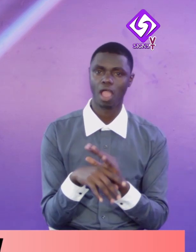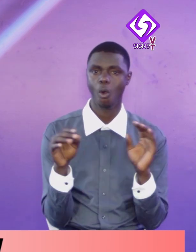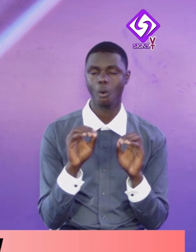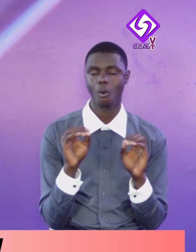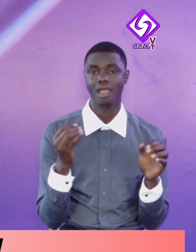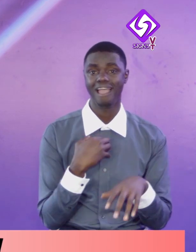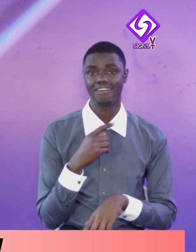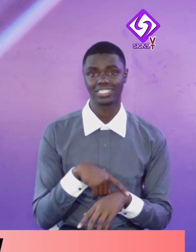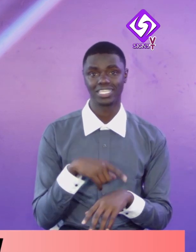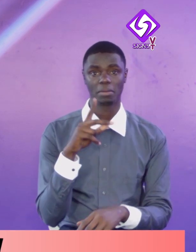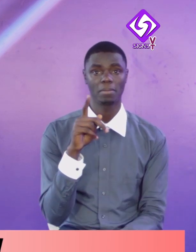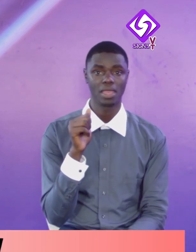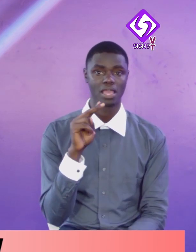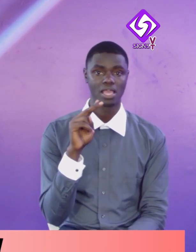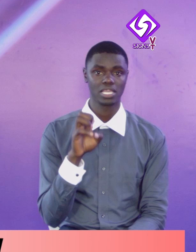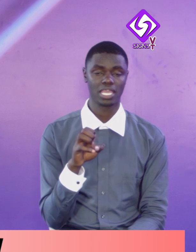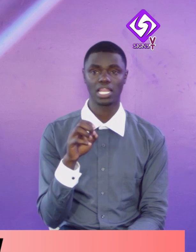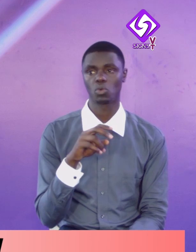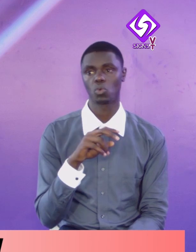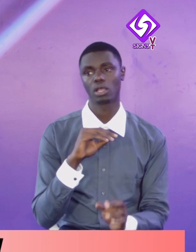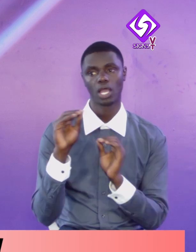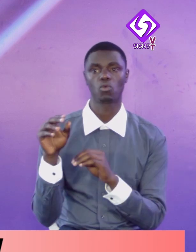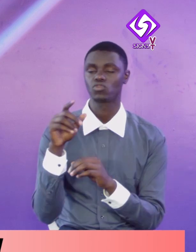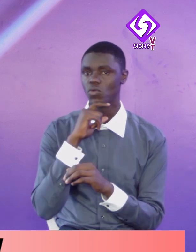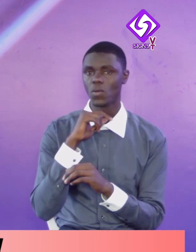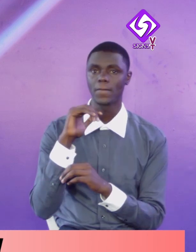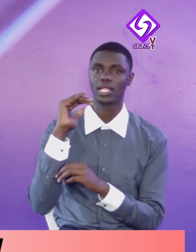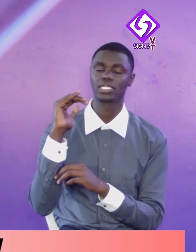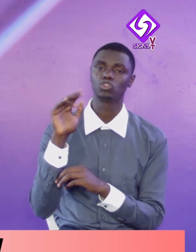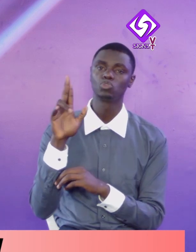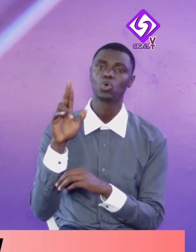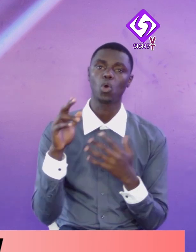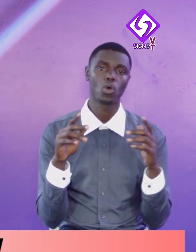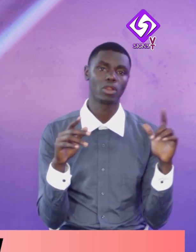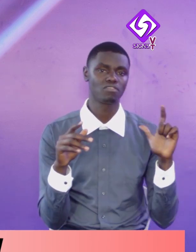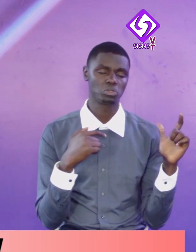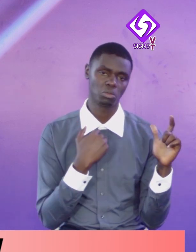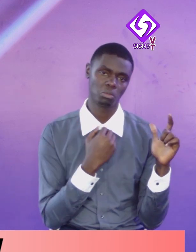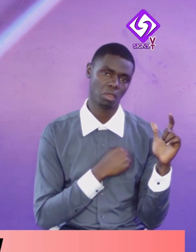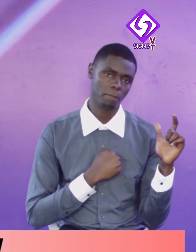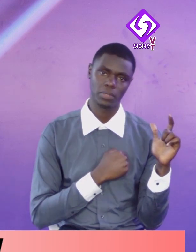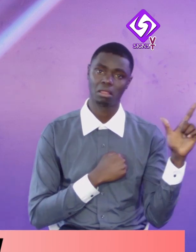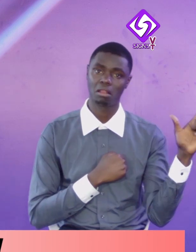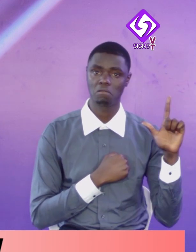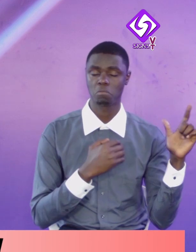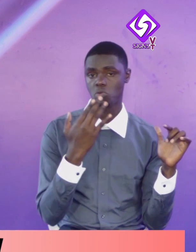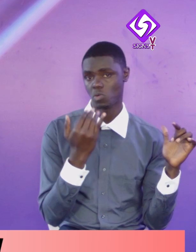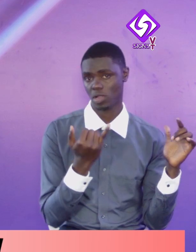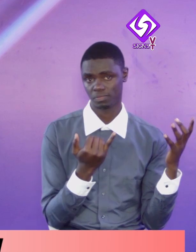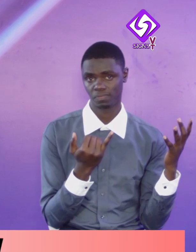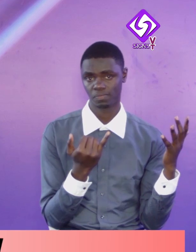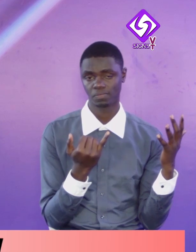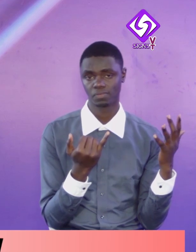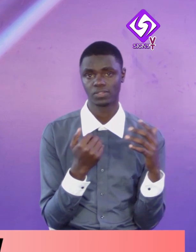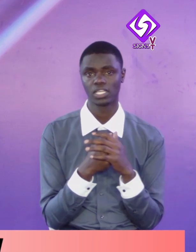time Hurricane was either to go to Manchester United or Liverpool. So I pity Liverpool so much, because they